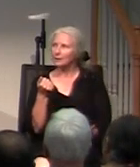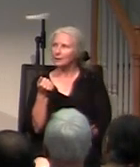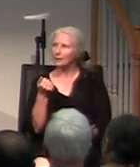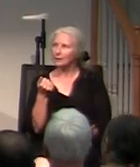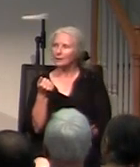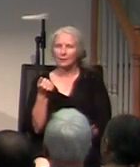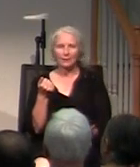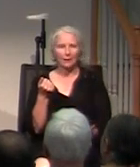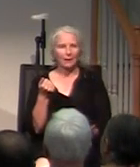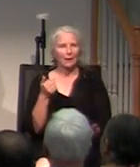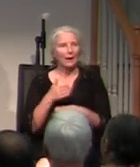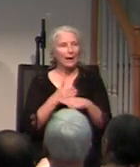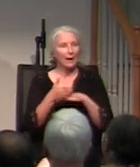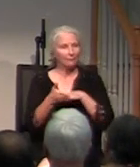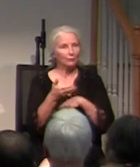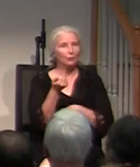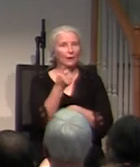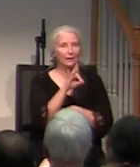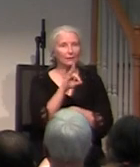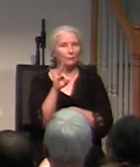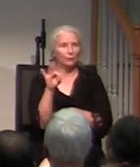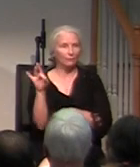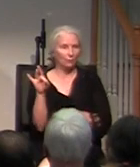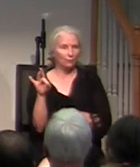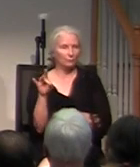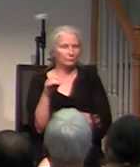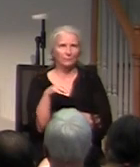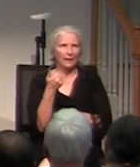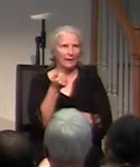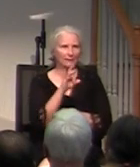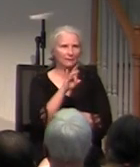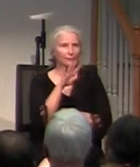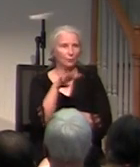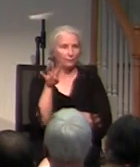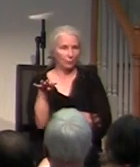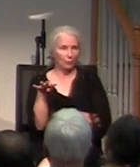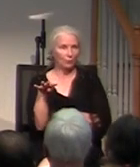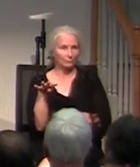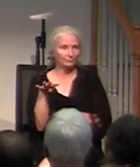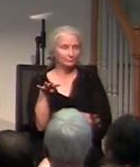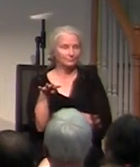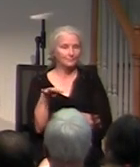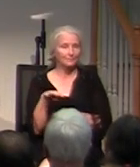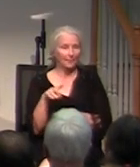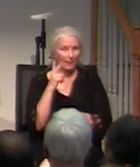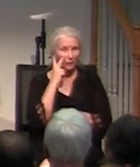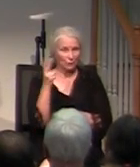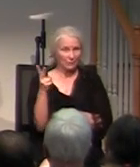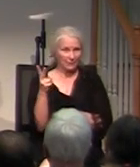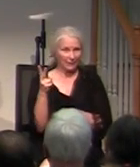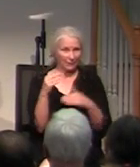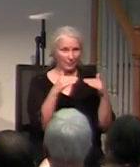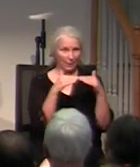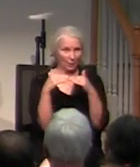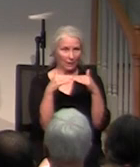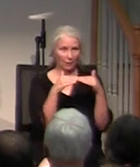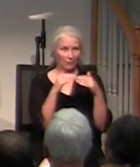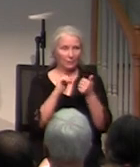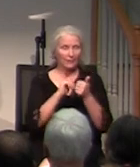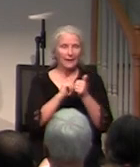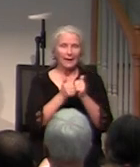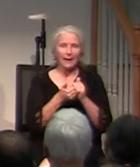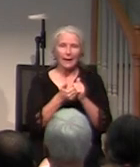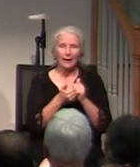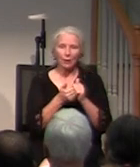In the aftermath of 1844. Do you see maybe a parallel there in how people looked on this movement